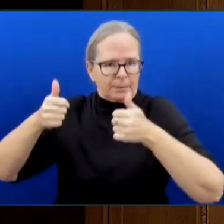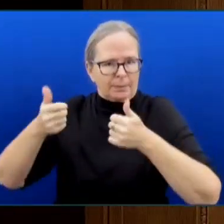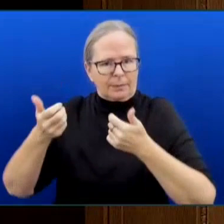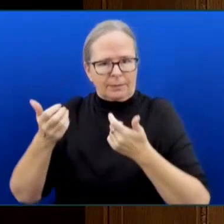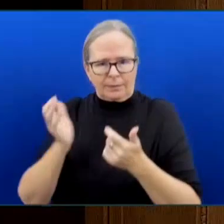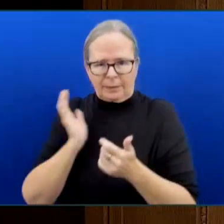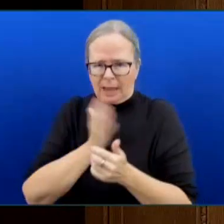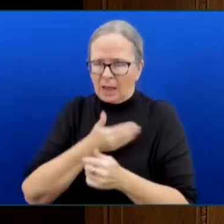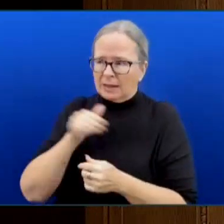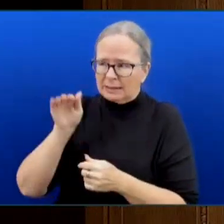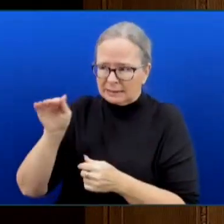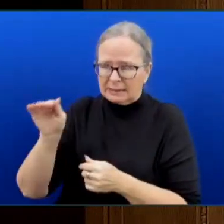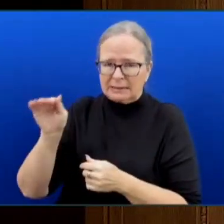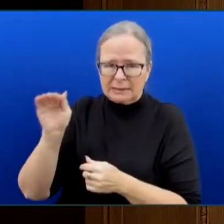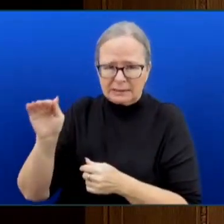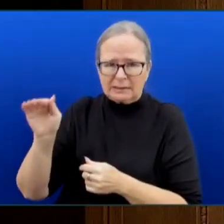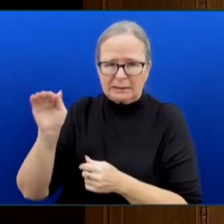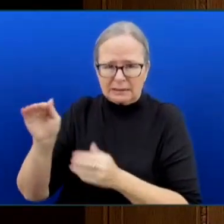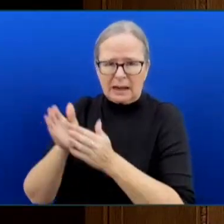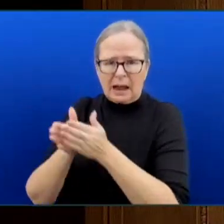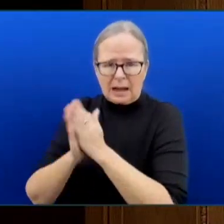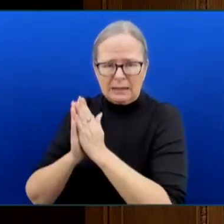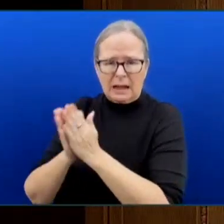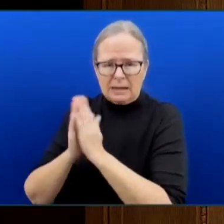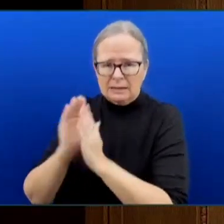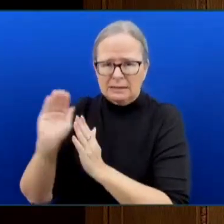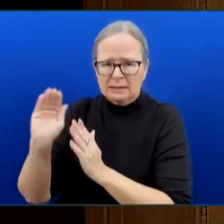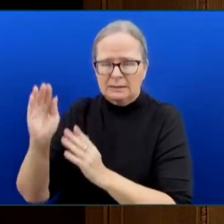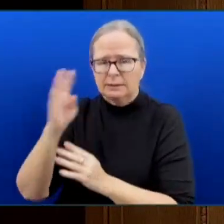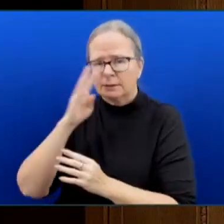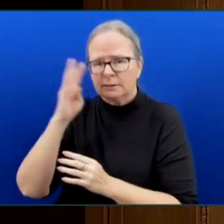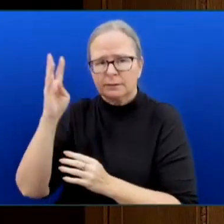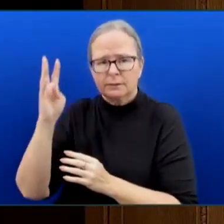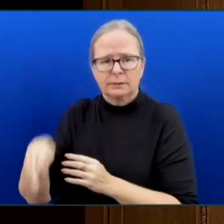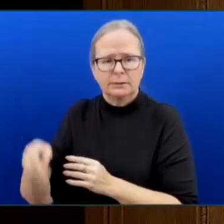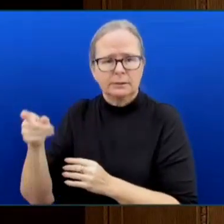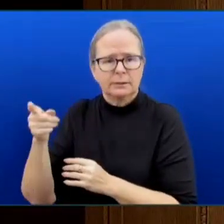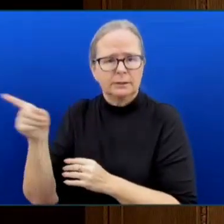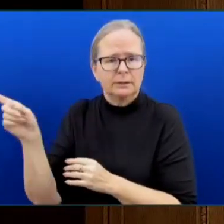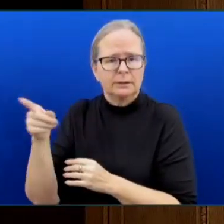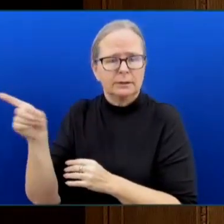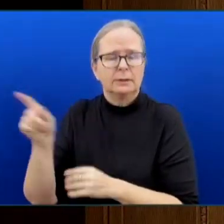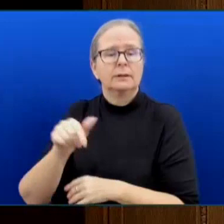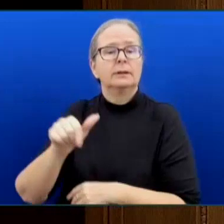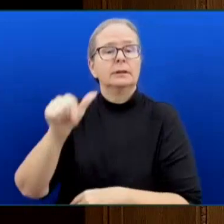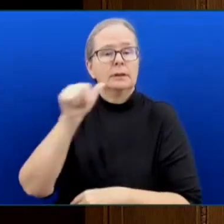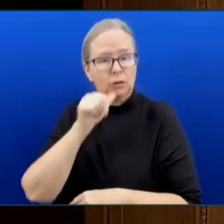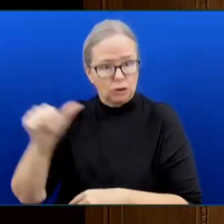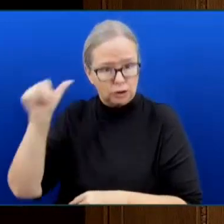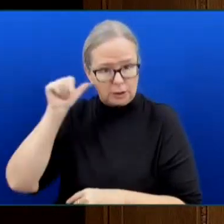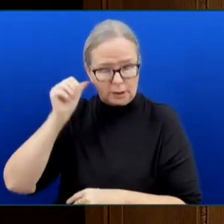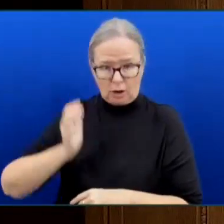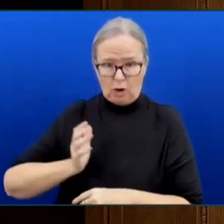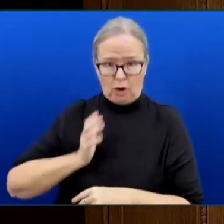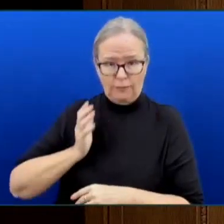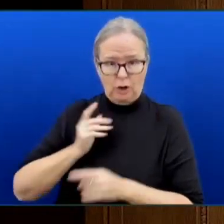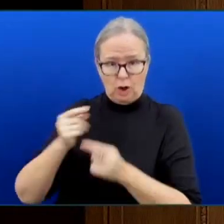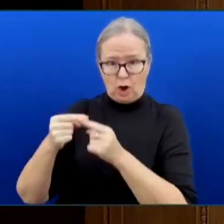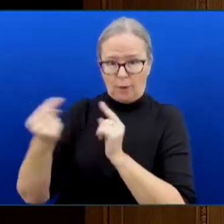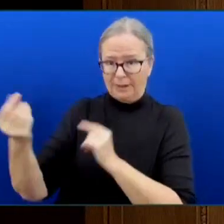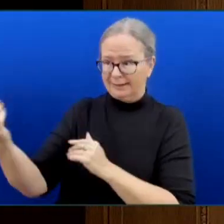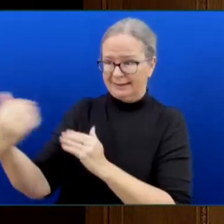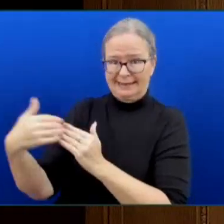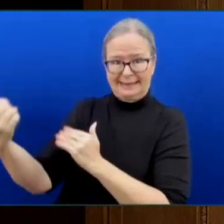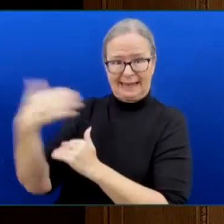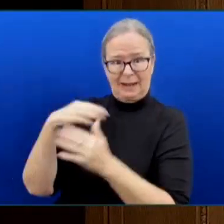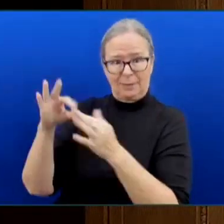Yesterday, the official opposition received a copy of an internal memo sent by the Minister of Energy, Mines